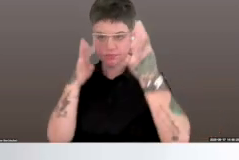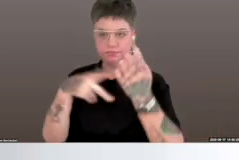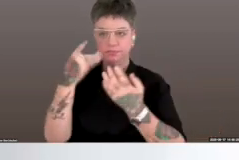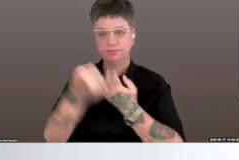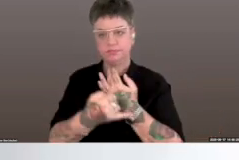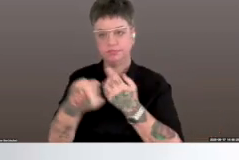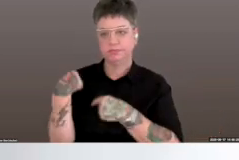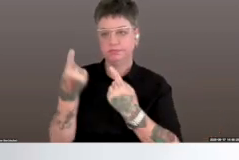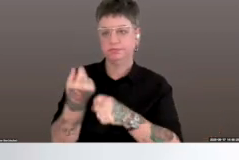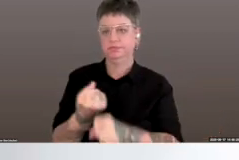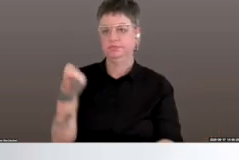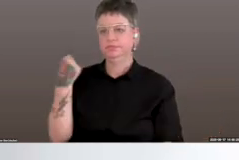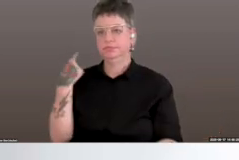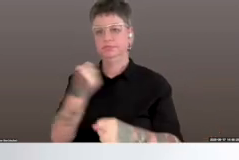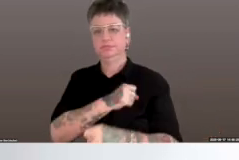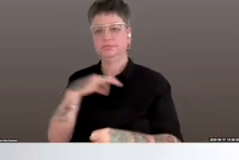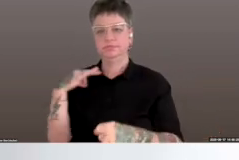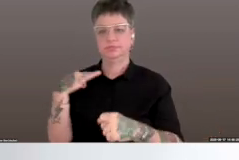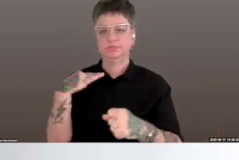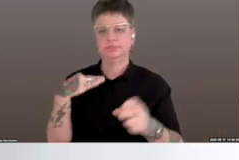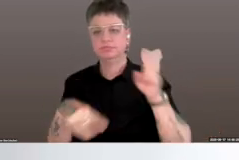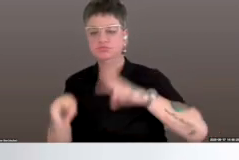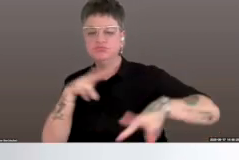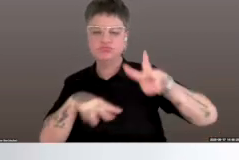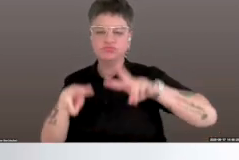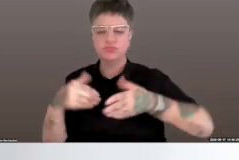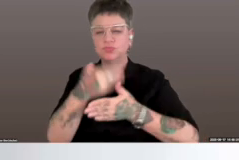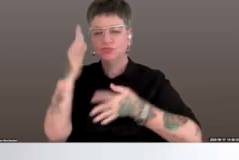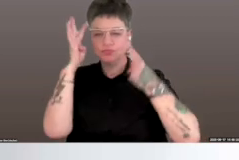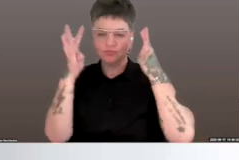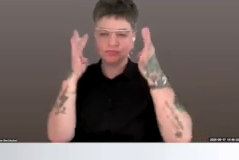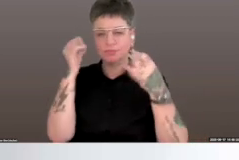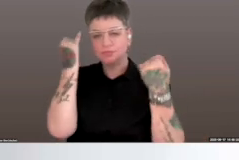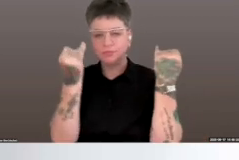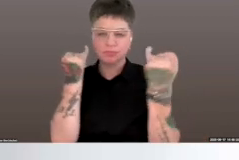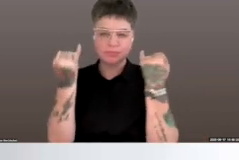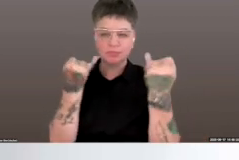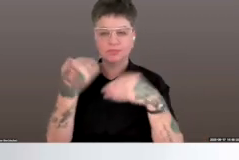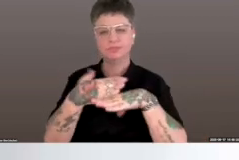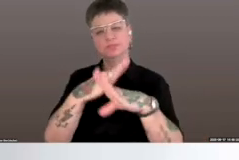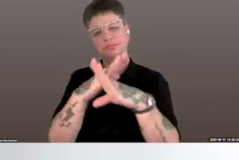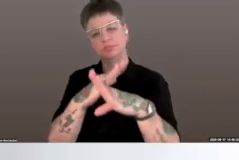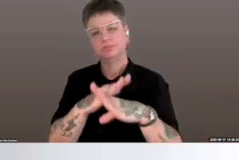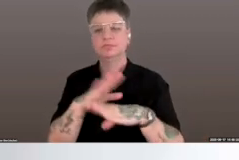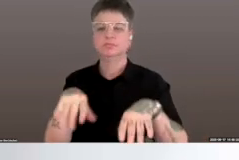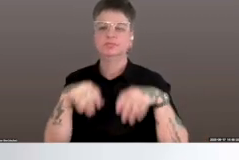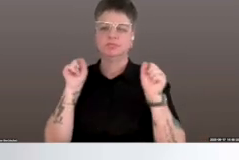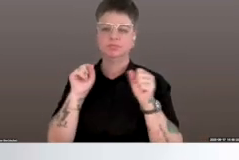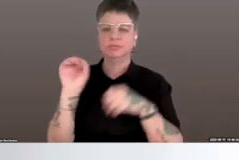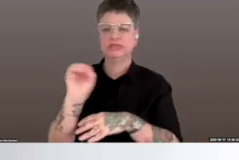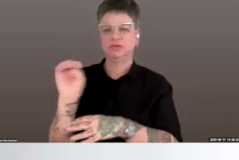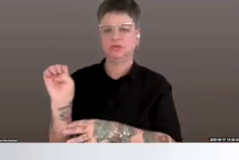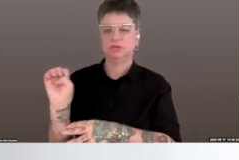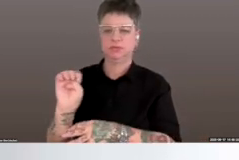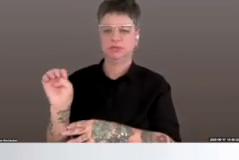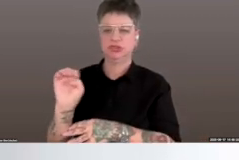the last year, staff has explored new solutions to barriers small fleets face when adopting zero-emission technology,